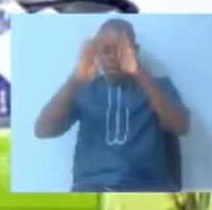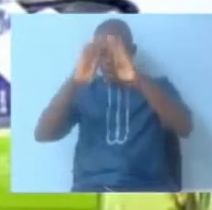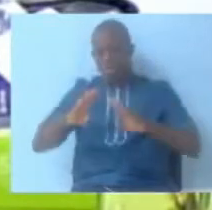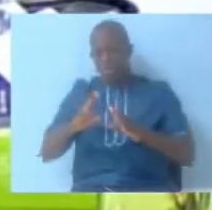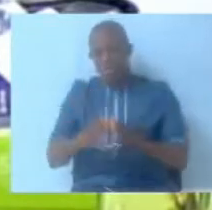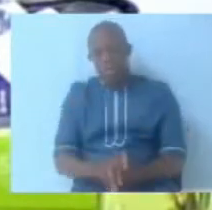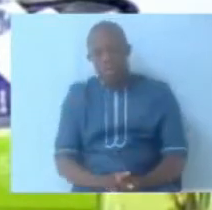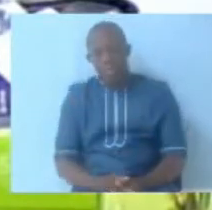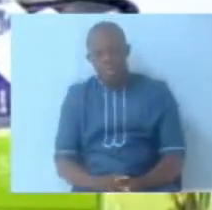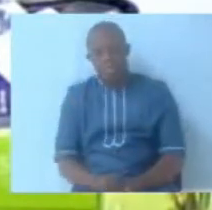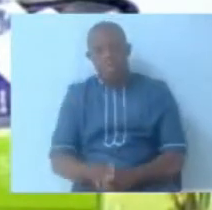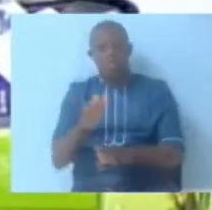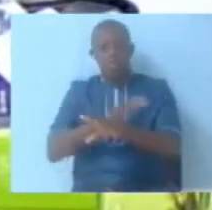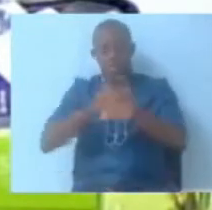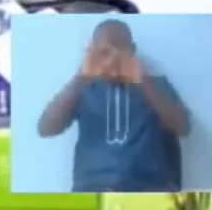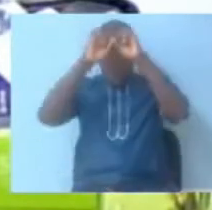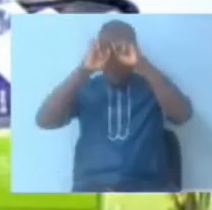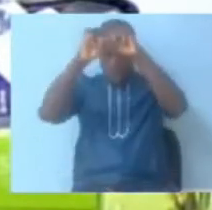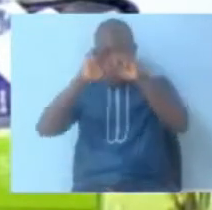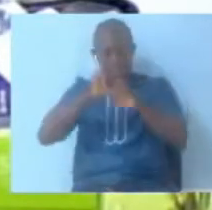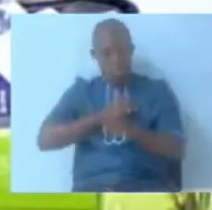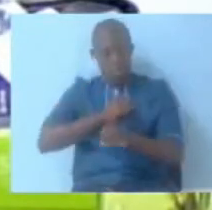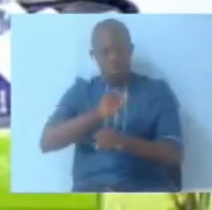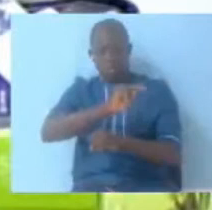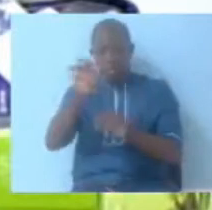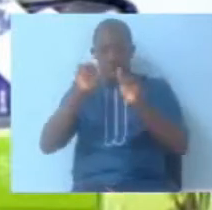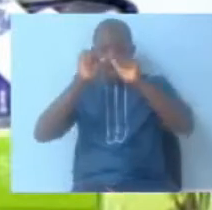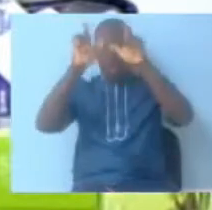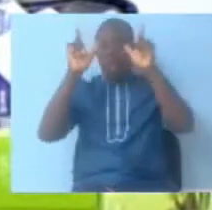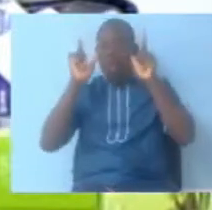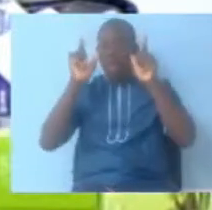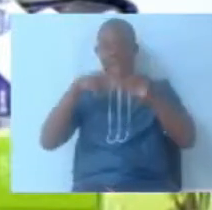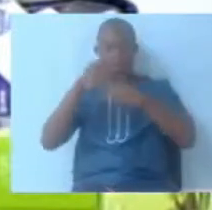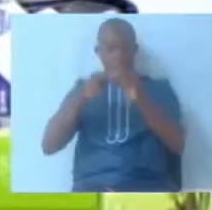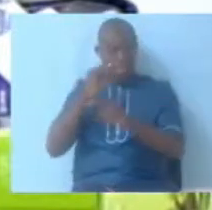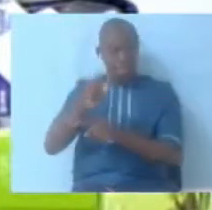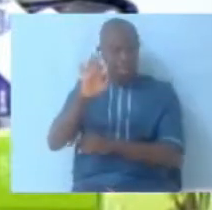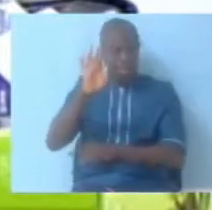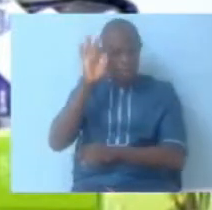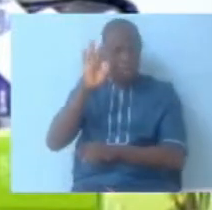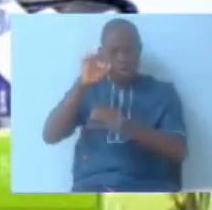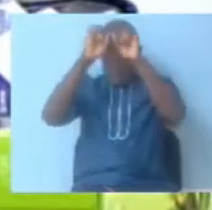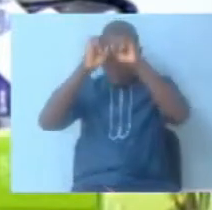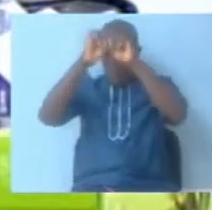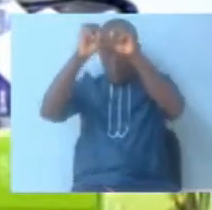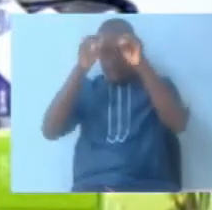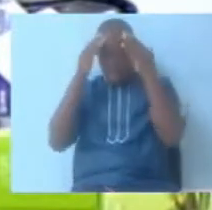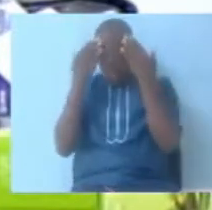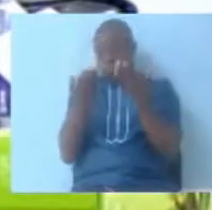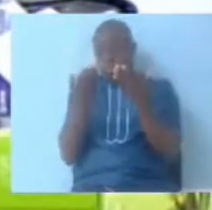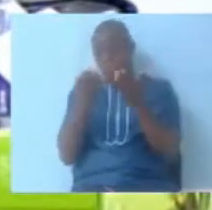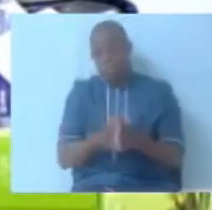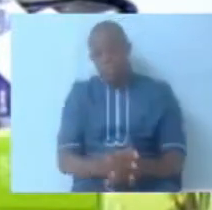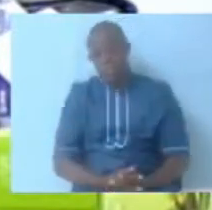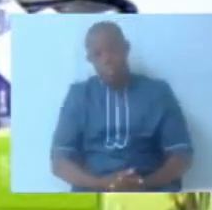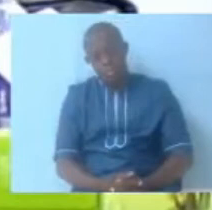tamandi. But the government itself at the time was not aware of that decision. Bari wotembo mansakunda fango mambo wo kango kala ma ubetala